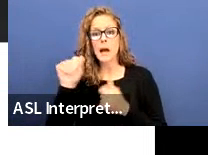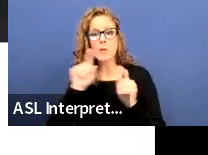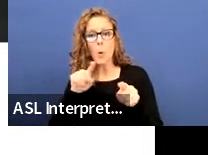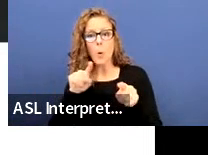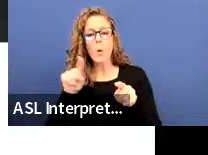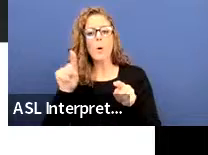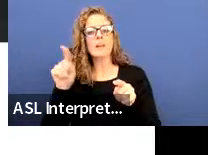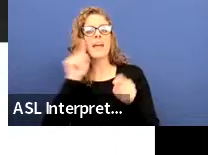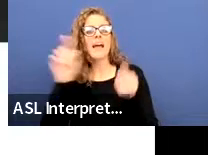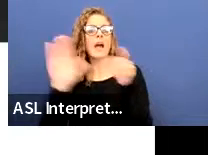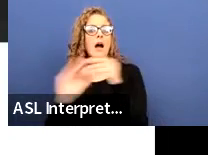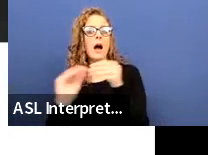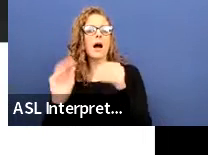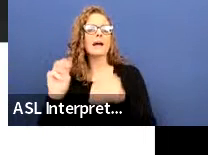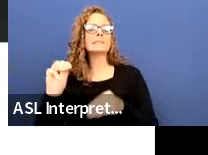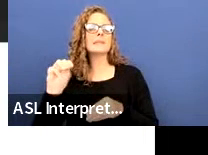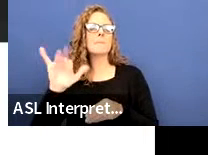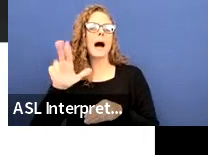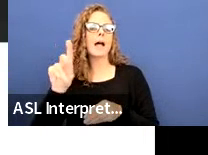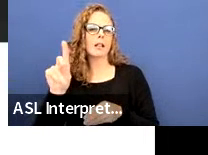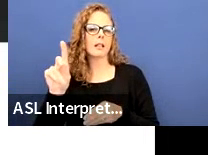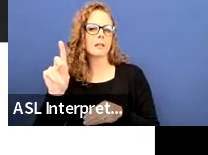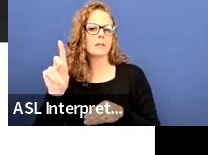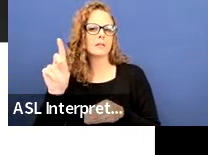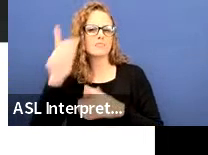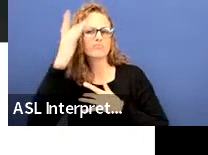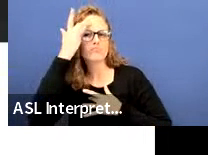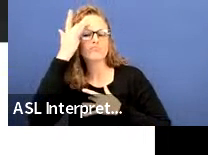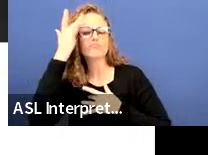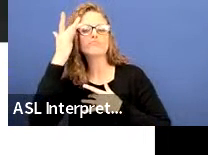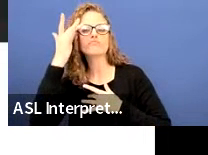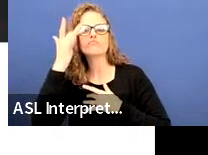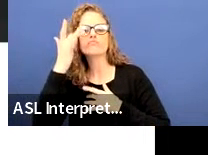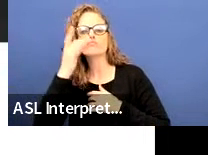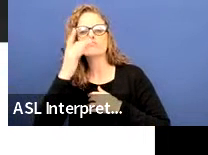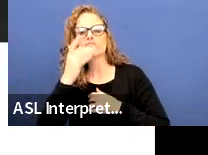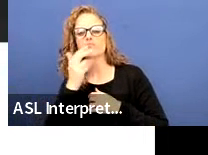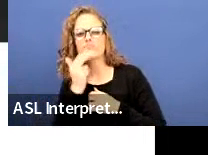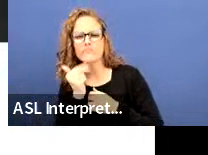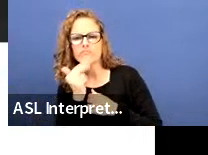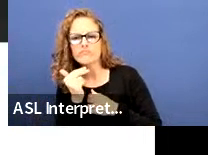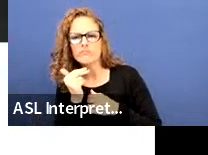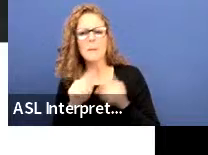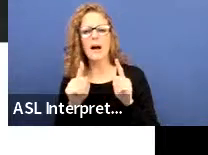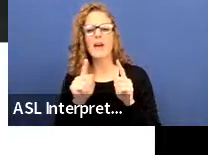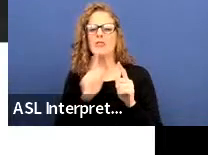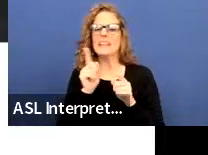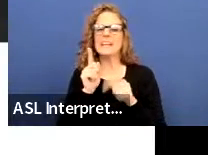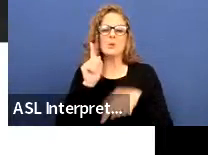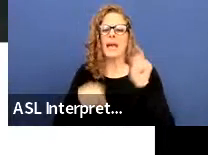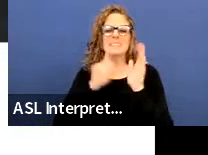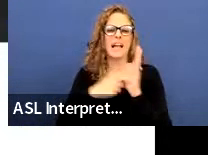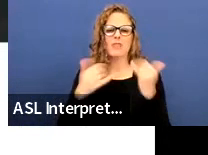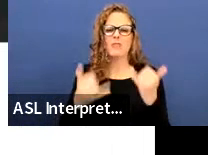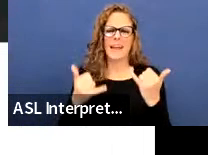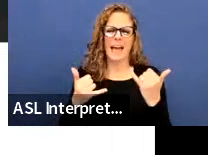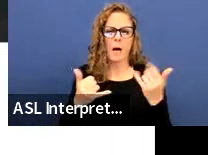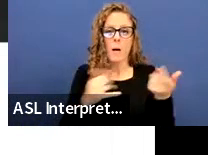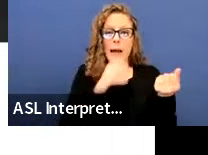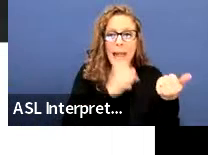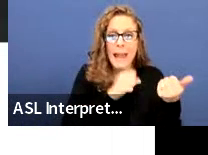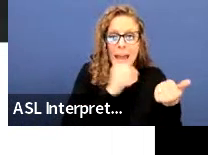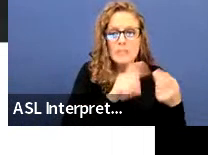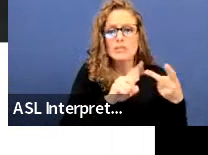opinion, it's really too early to make this call. You really have to think about what populations are being infected, how old people are who are